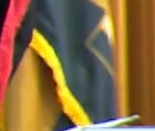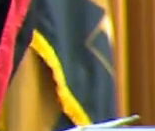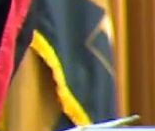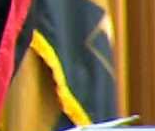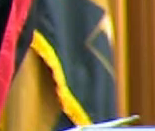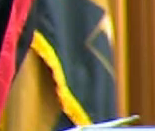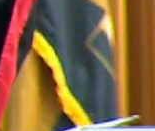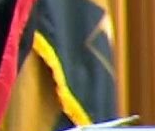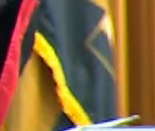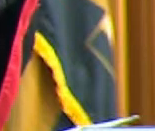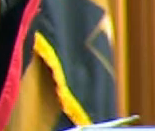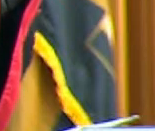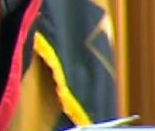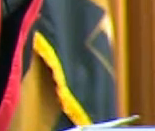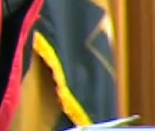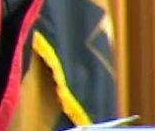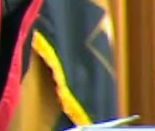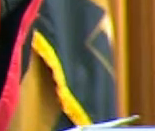through his